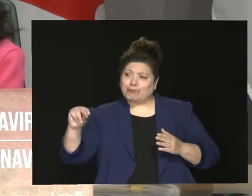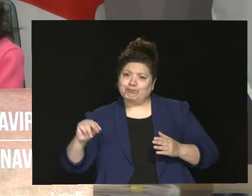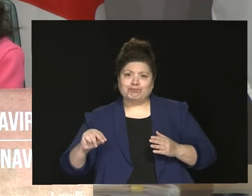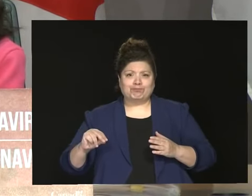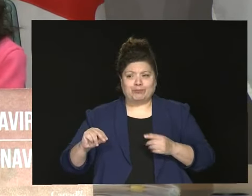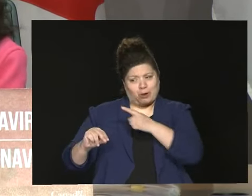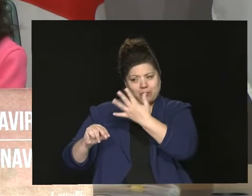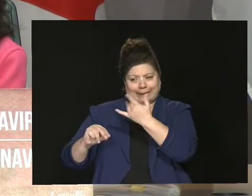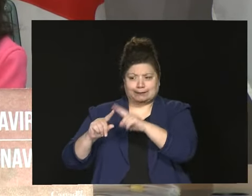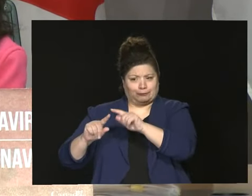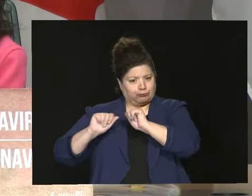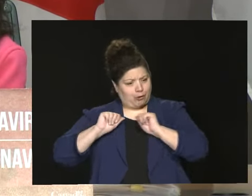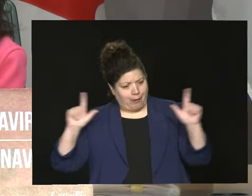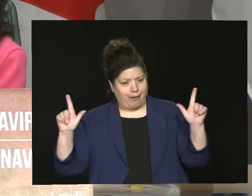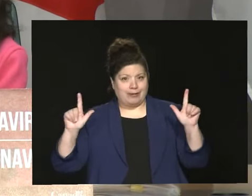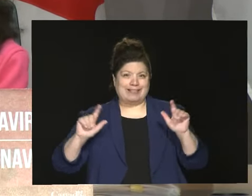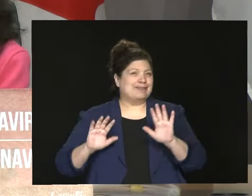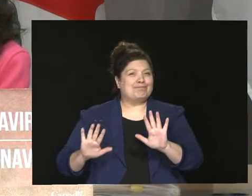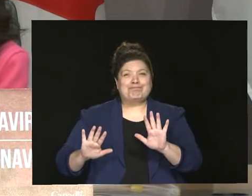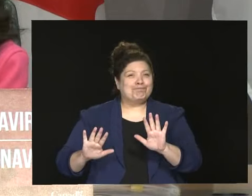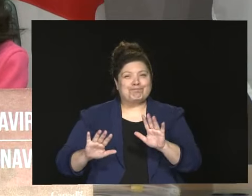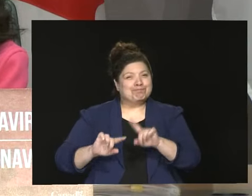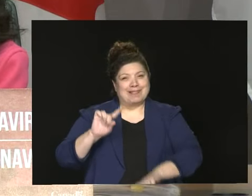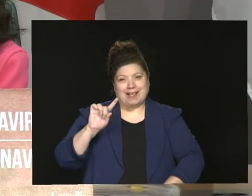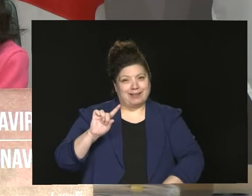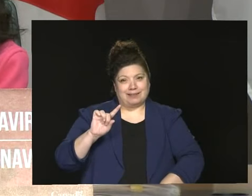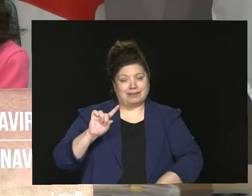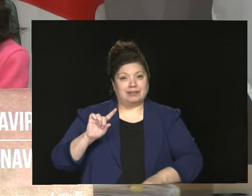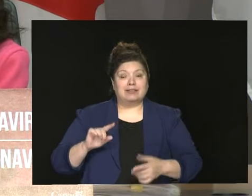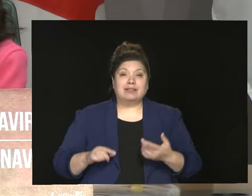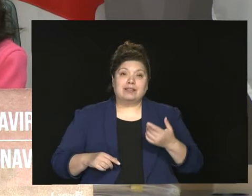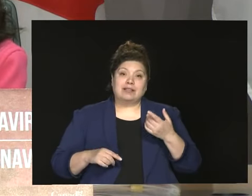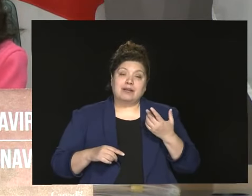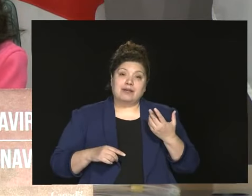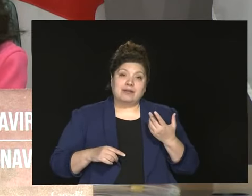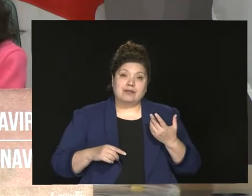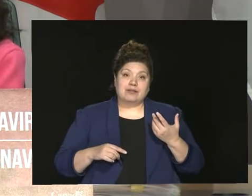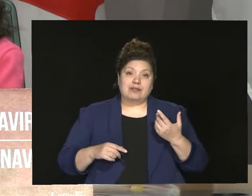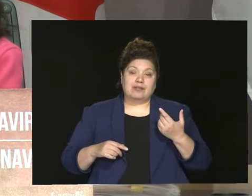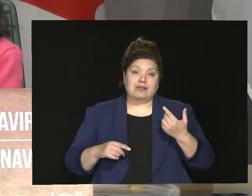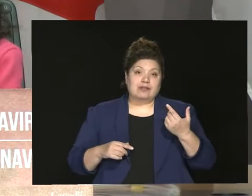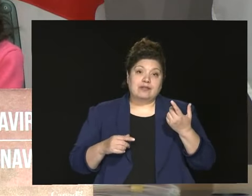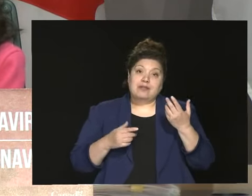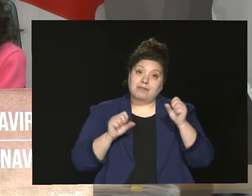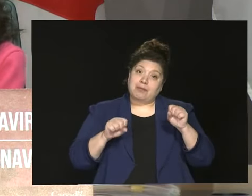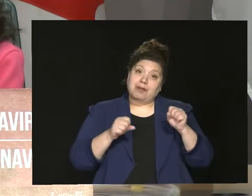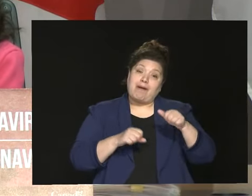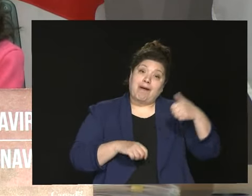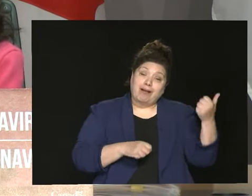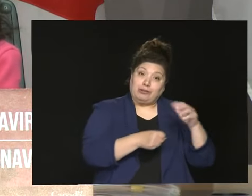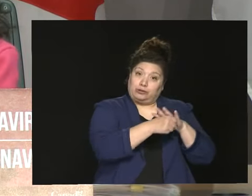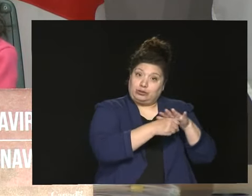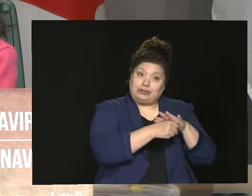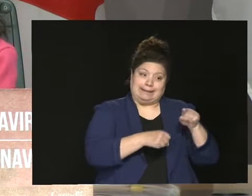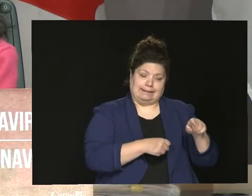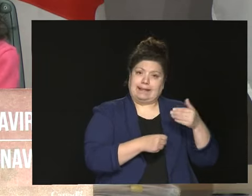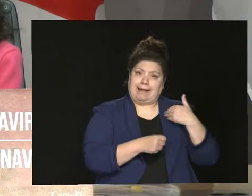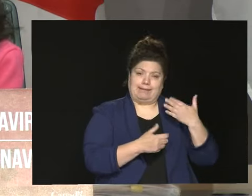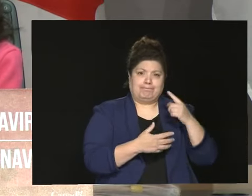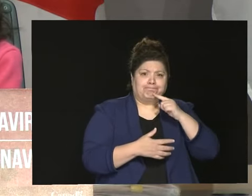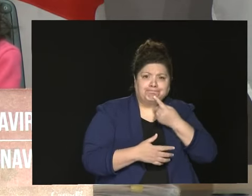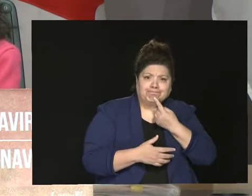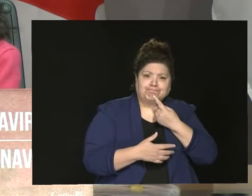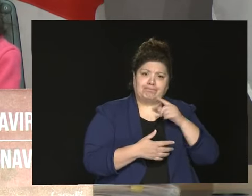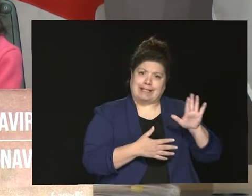resuming certain activities, while at the same time, of course, another jurisdiction that is still trying to get certain outbreaks in control